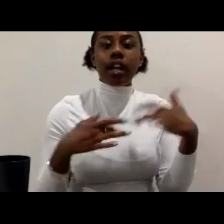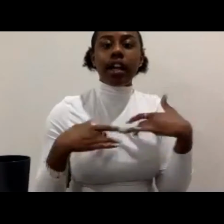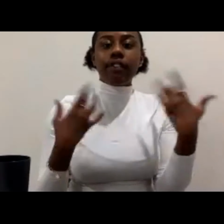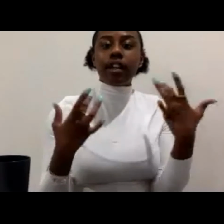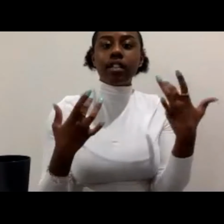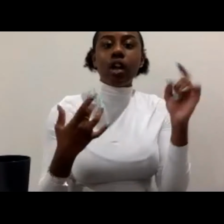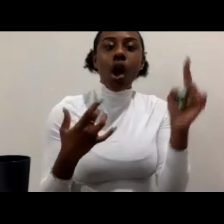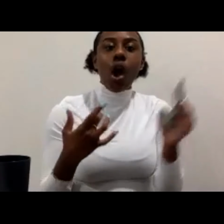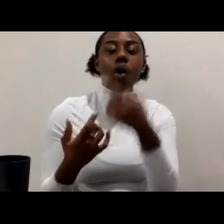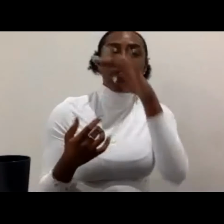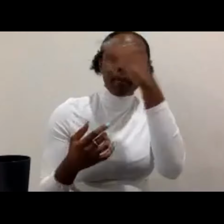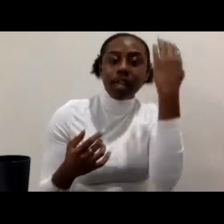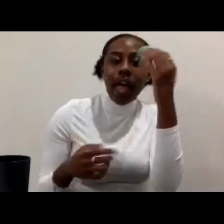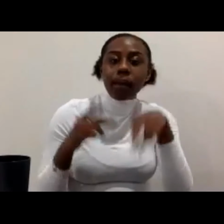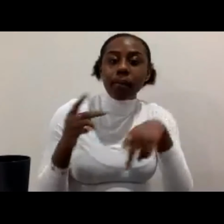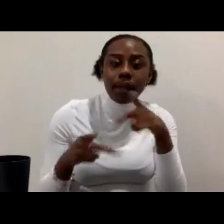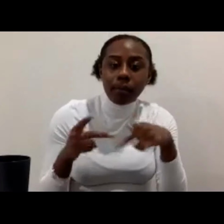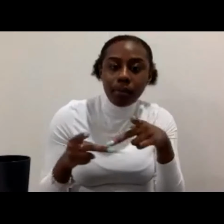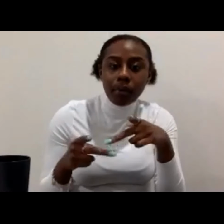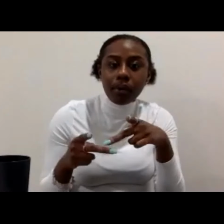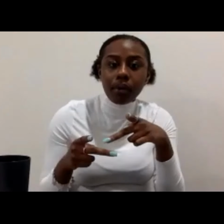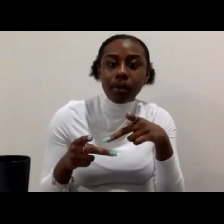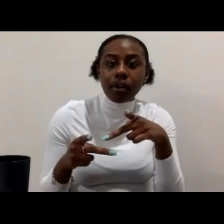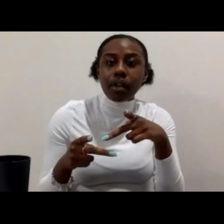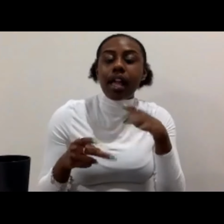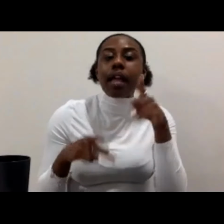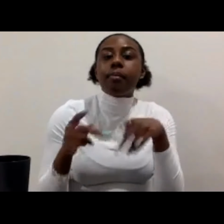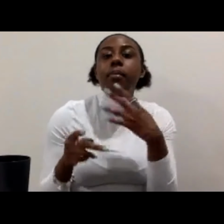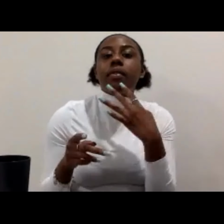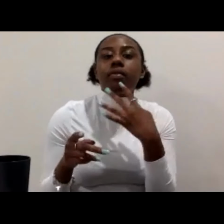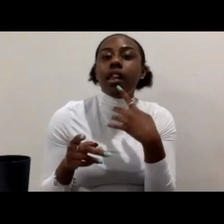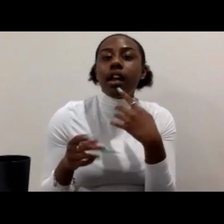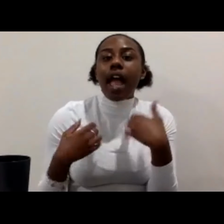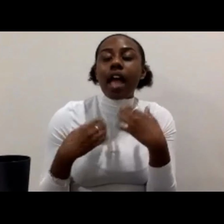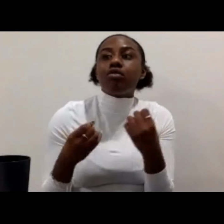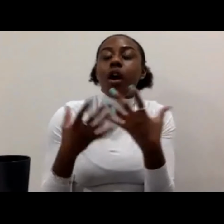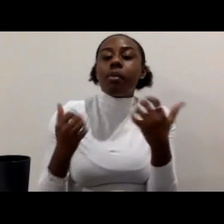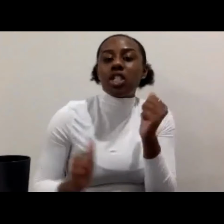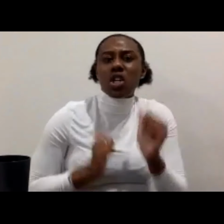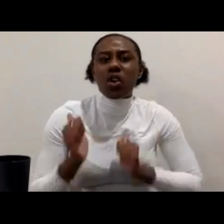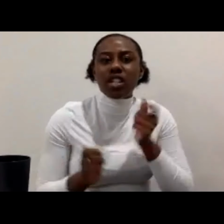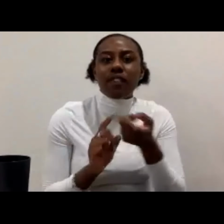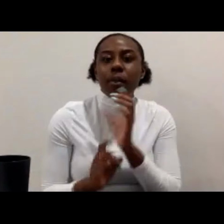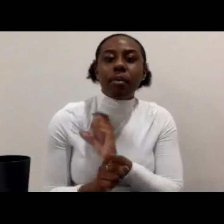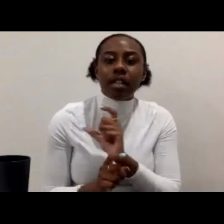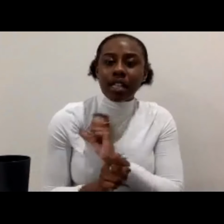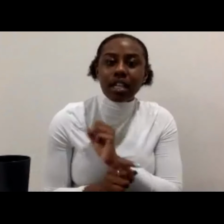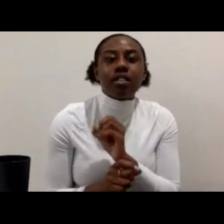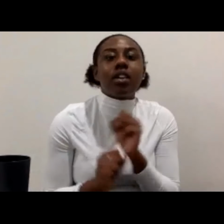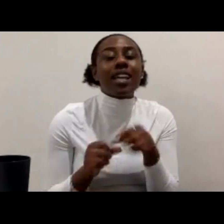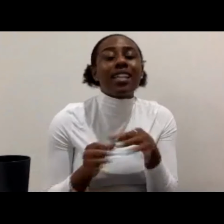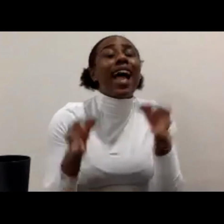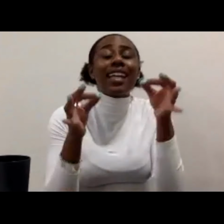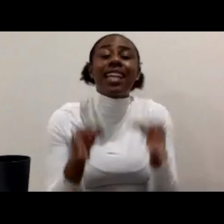Black people and people of color, were met with such aggression. So yes, I definitely need to